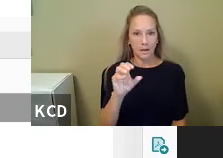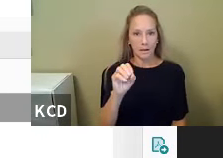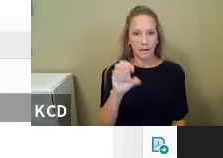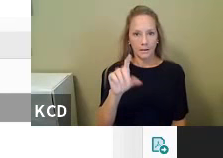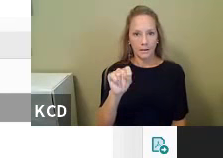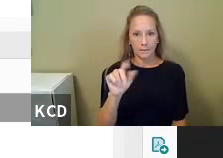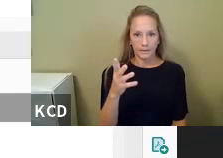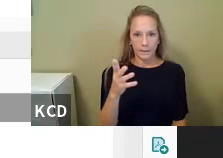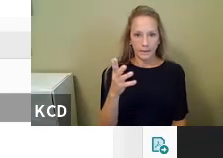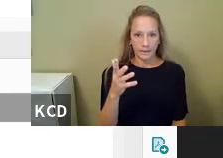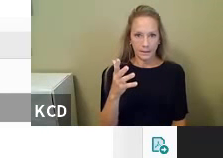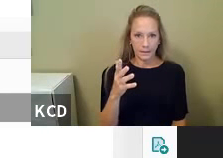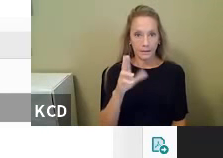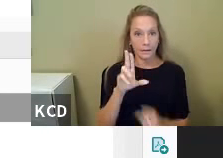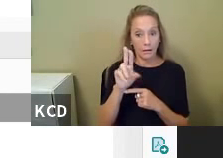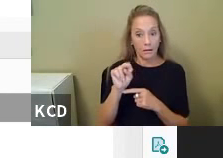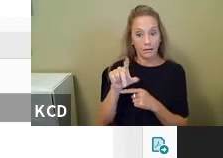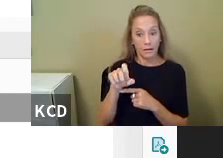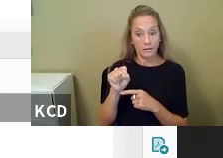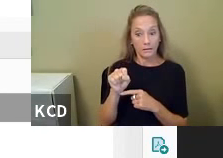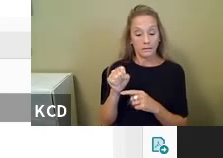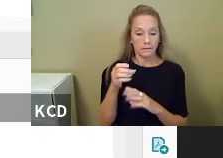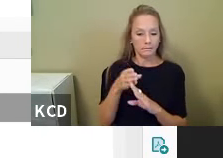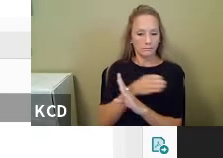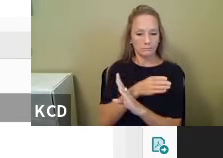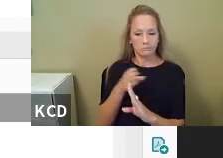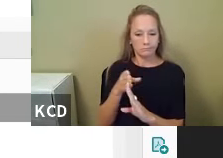5th, unless otherwise notified.